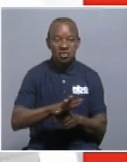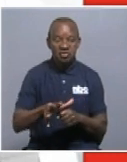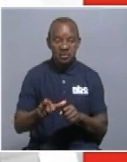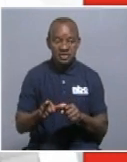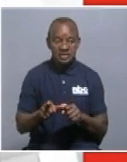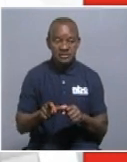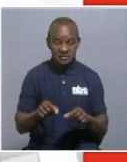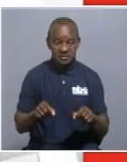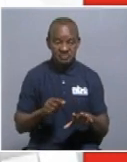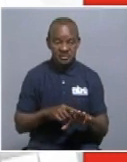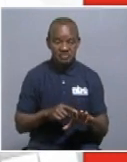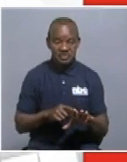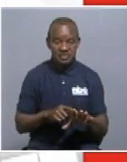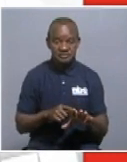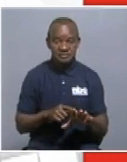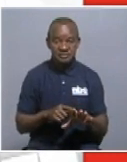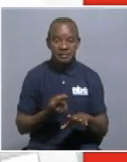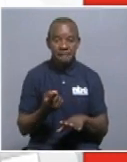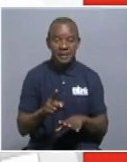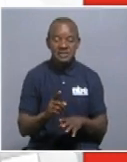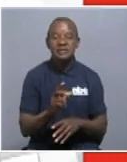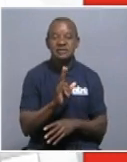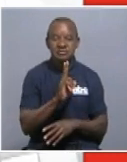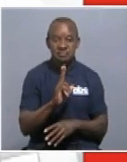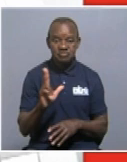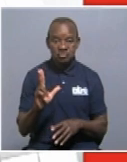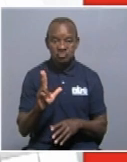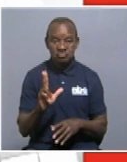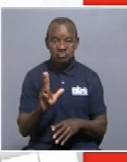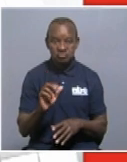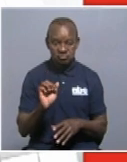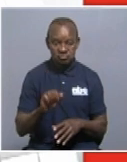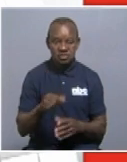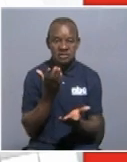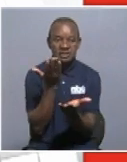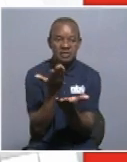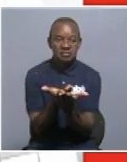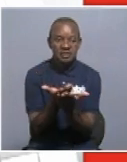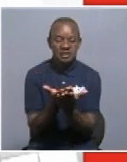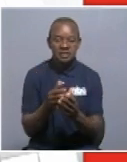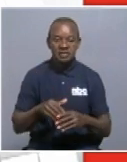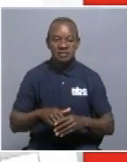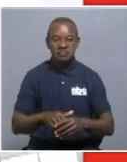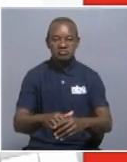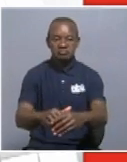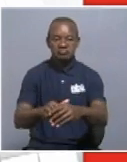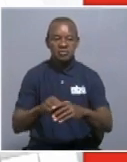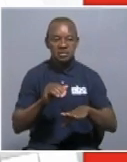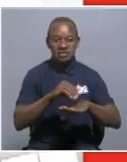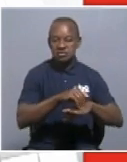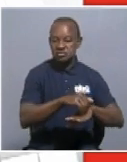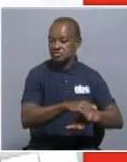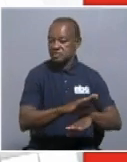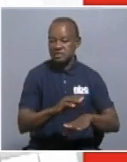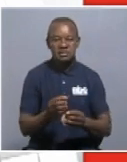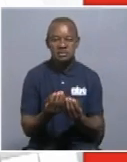permits for teachers as well as learners, students, and other family members departing or escorting them from these restricted areas. I think it's